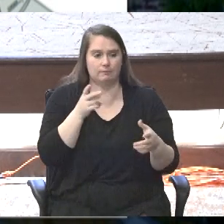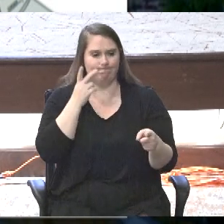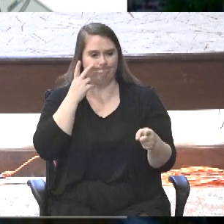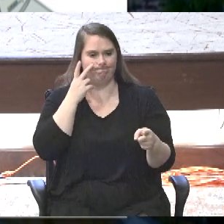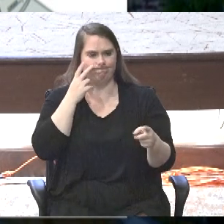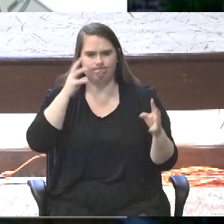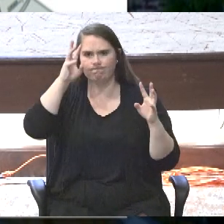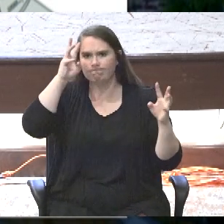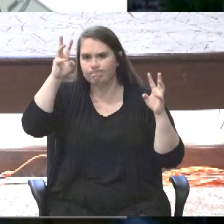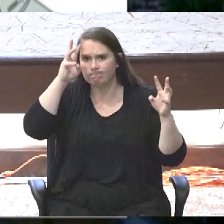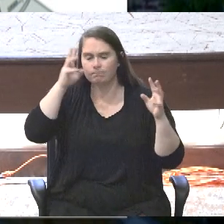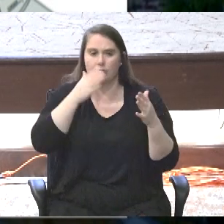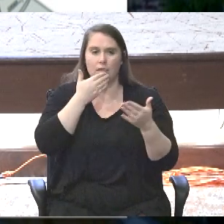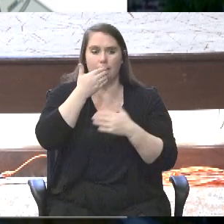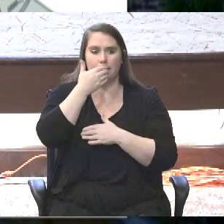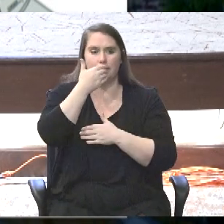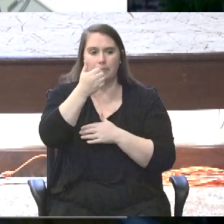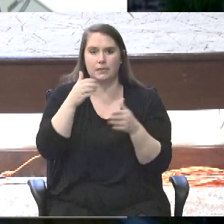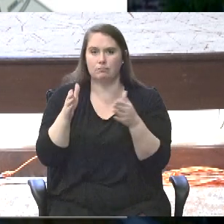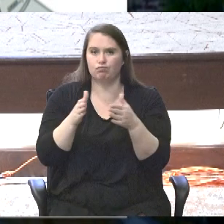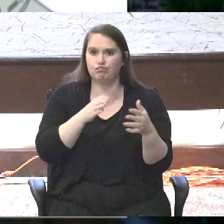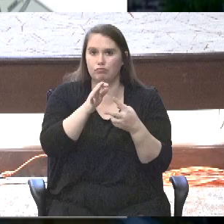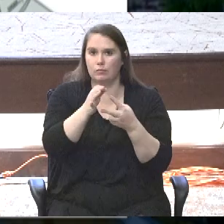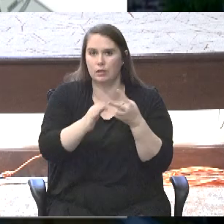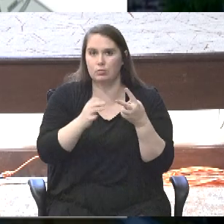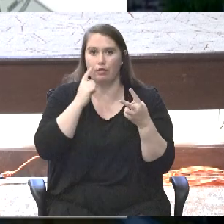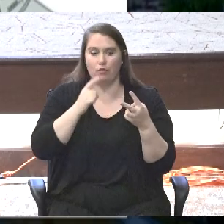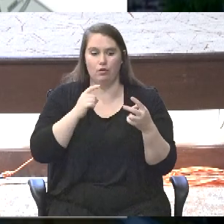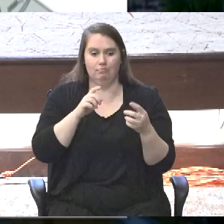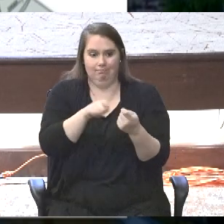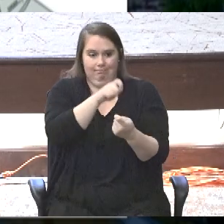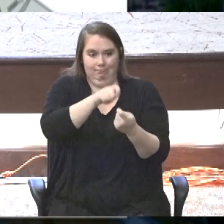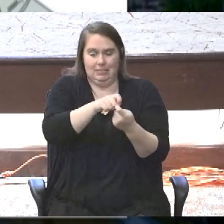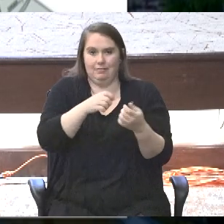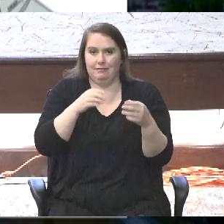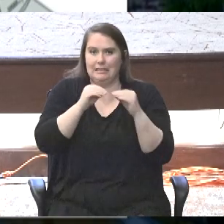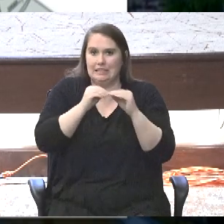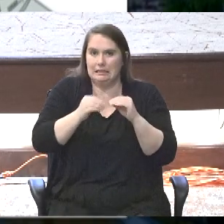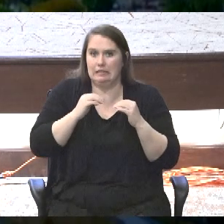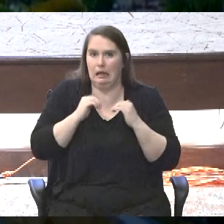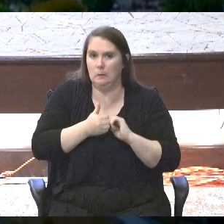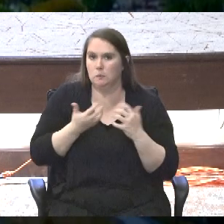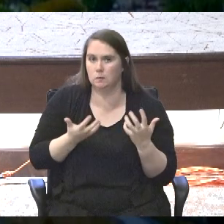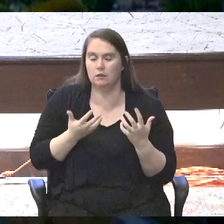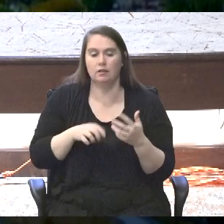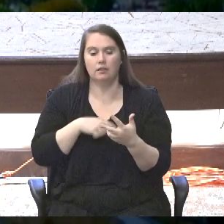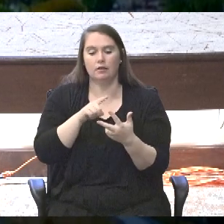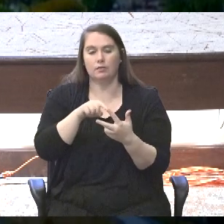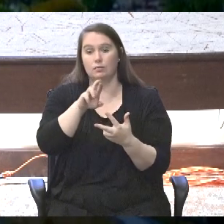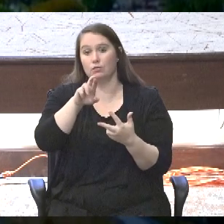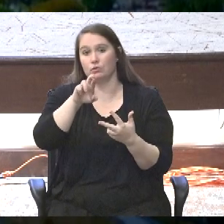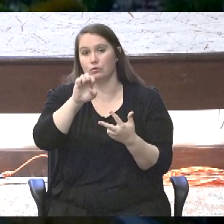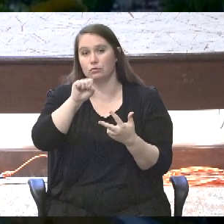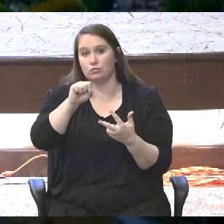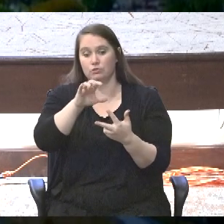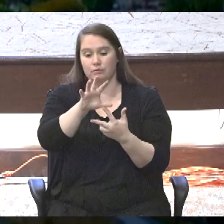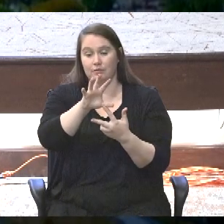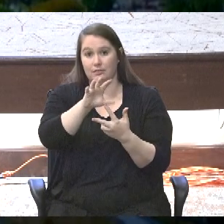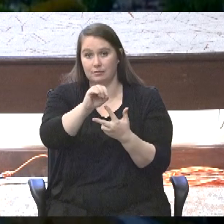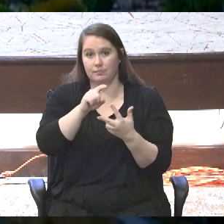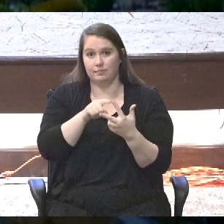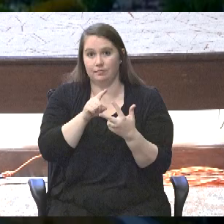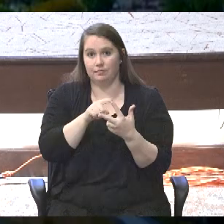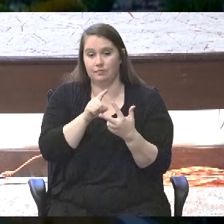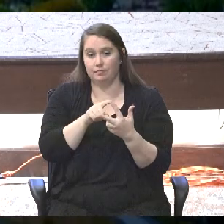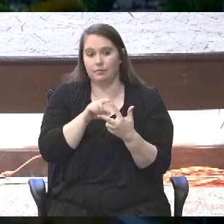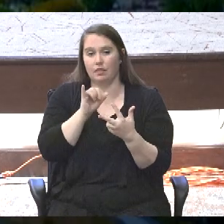come up with the best strategy on rehabilitation on these segments. On Resolution 50, up next, it's a